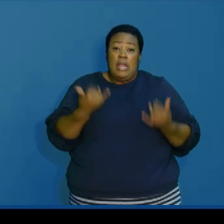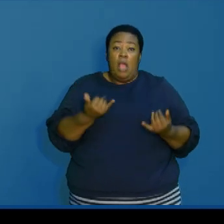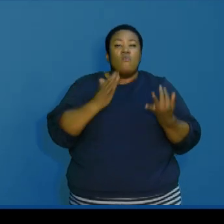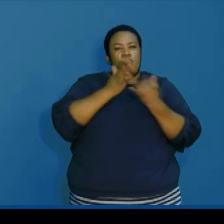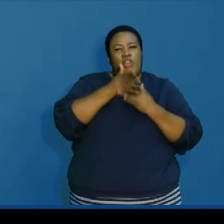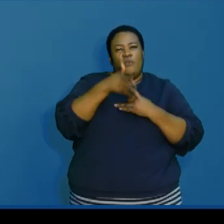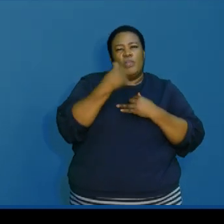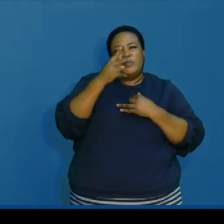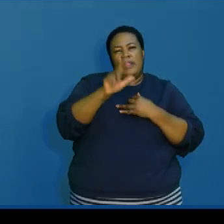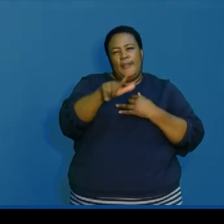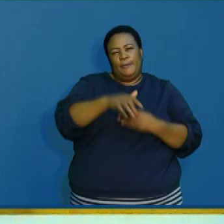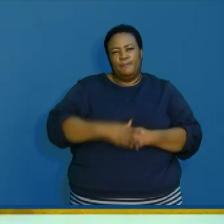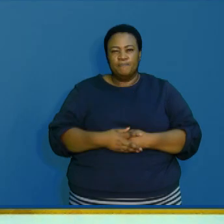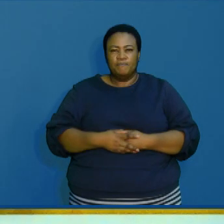now.